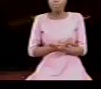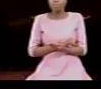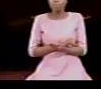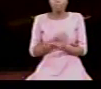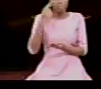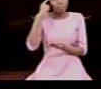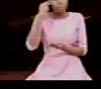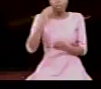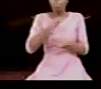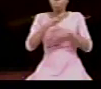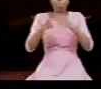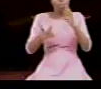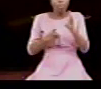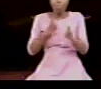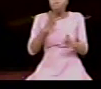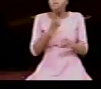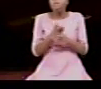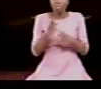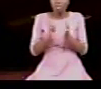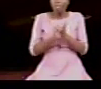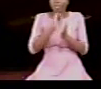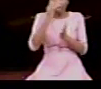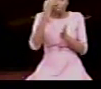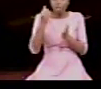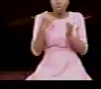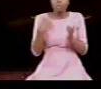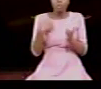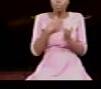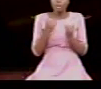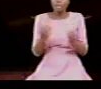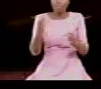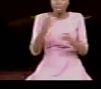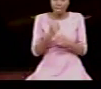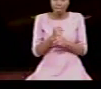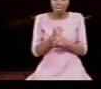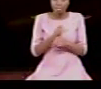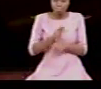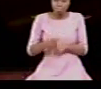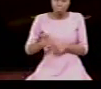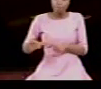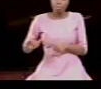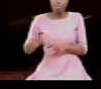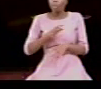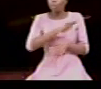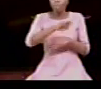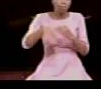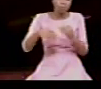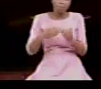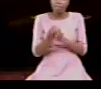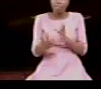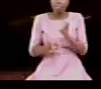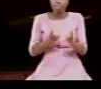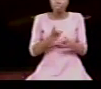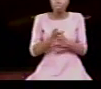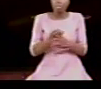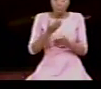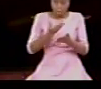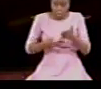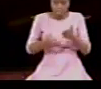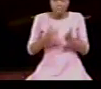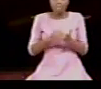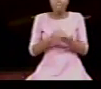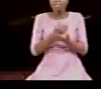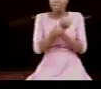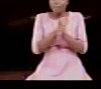for the whole world. That's why he now gets children all over the world, born again,